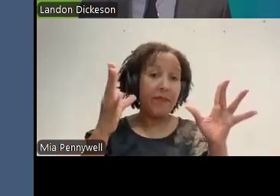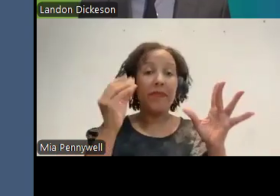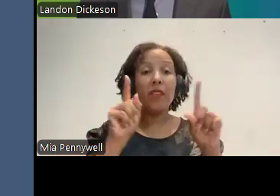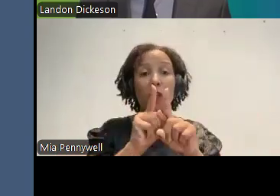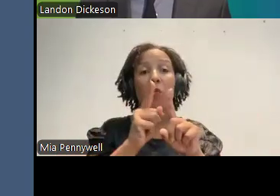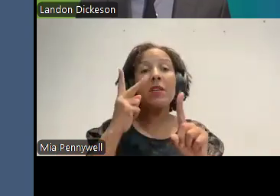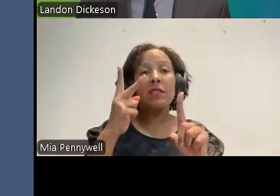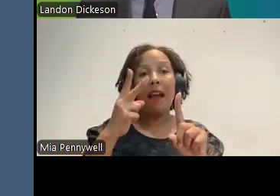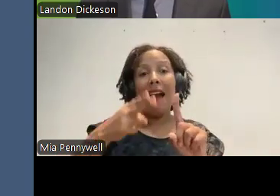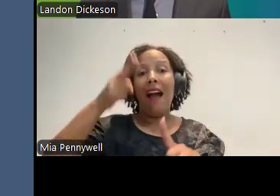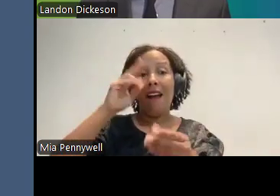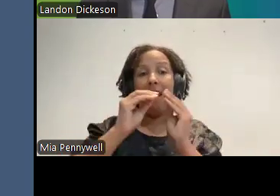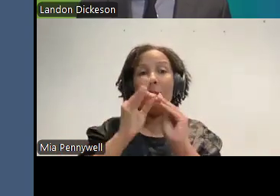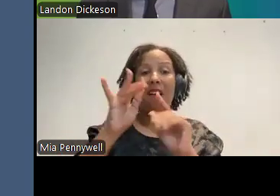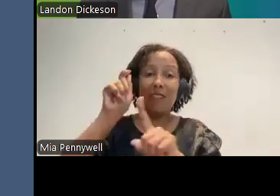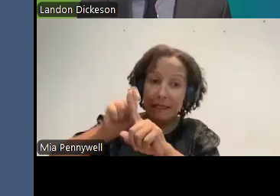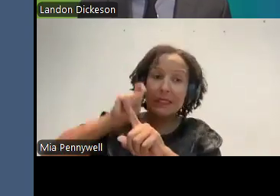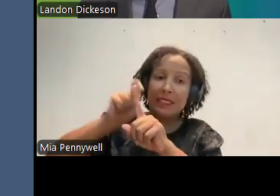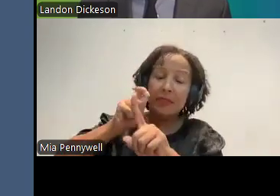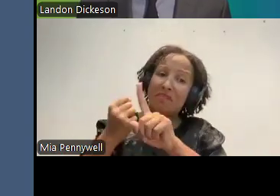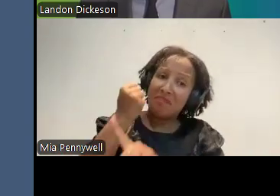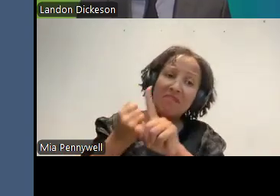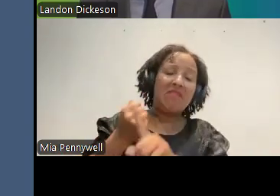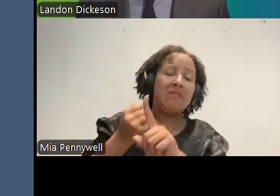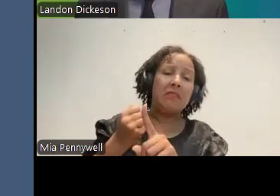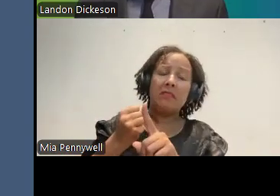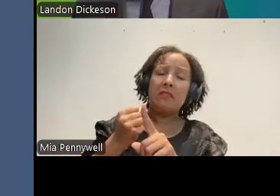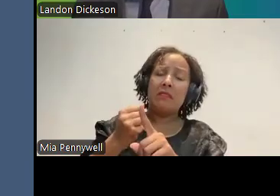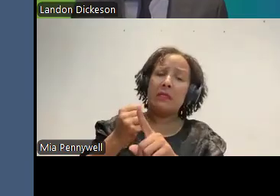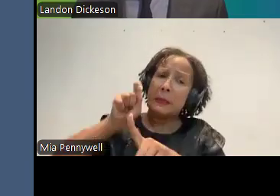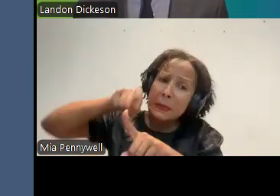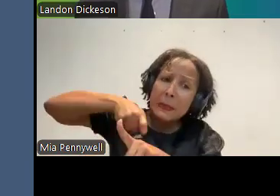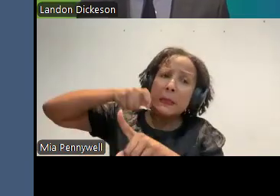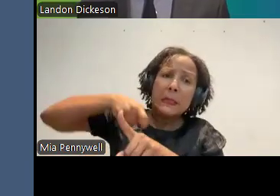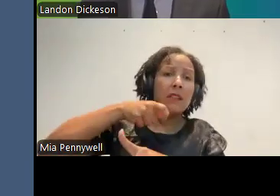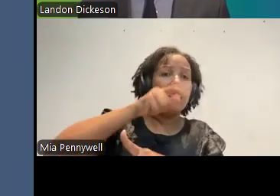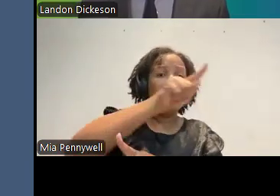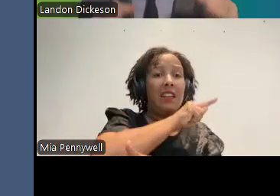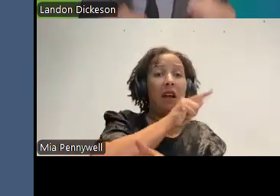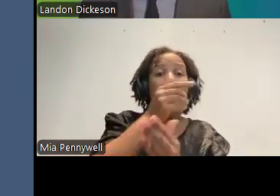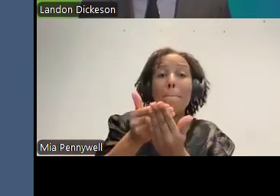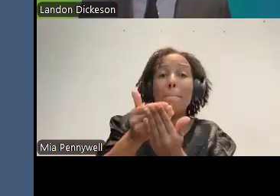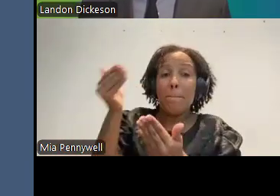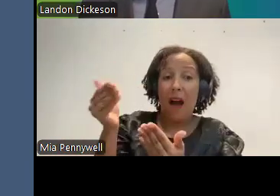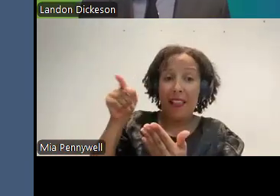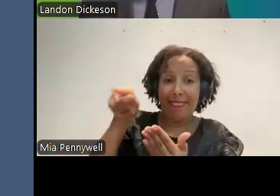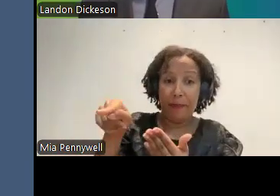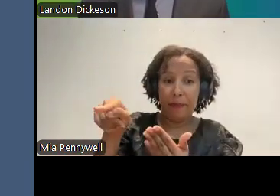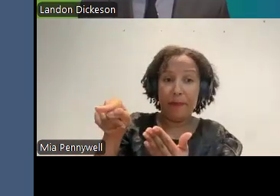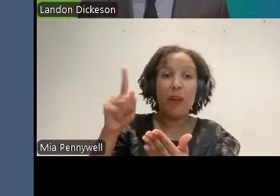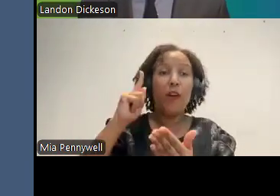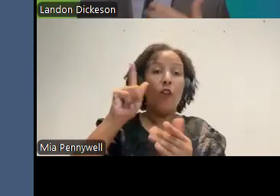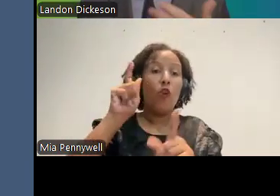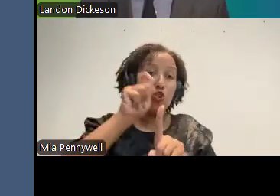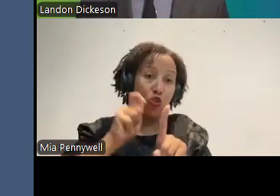torture amongst these young men and being bought specifically to be tortured. So as you can see, just from the definitions, there's a great deal